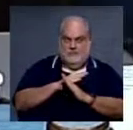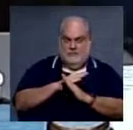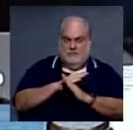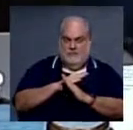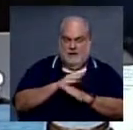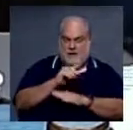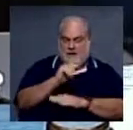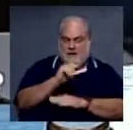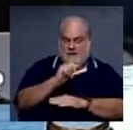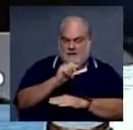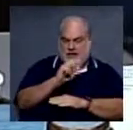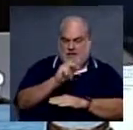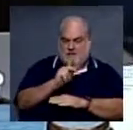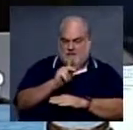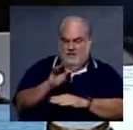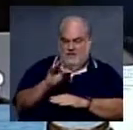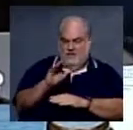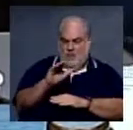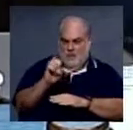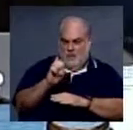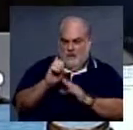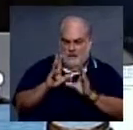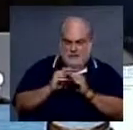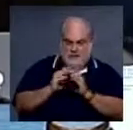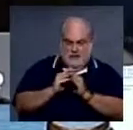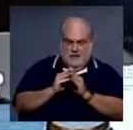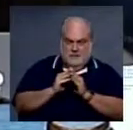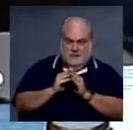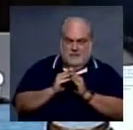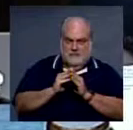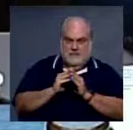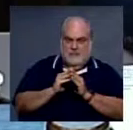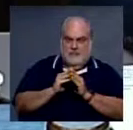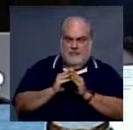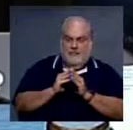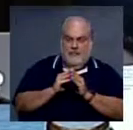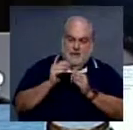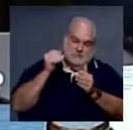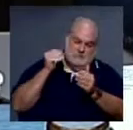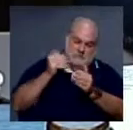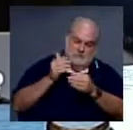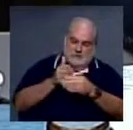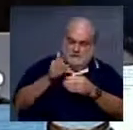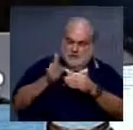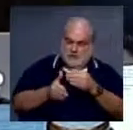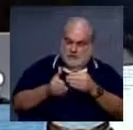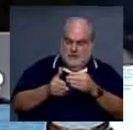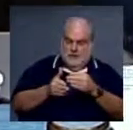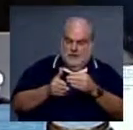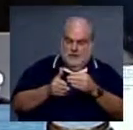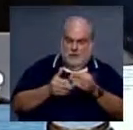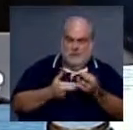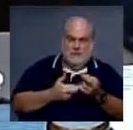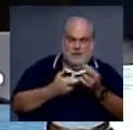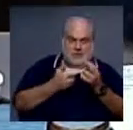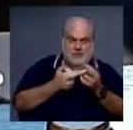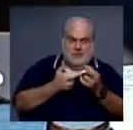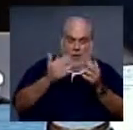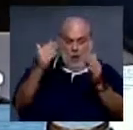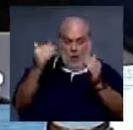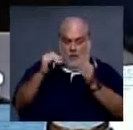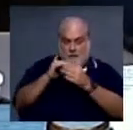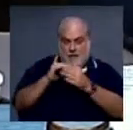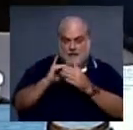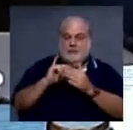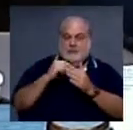task force meeting and are going to be coming up. We've got a couple more meetings left before we complete our work, and we're going to be coming up with some recommendations. I hope that they'll be